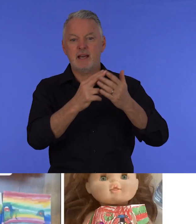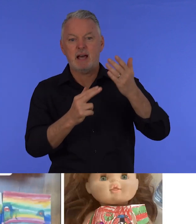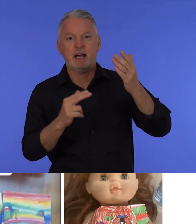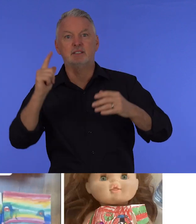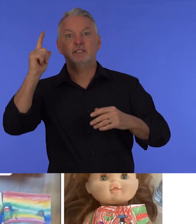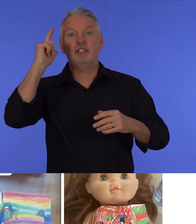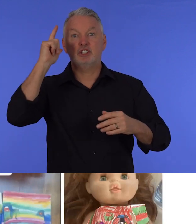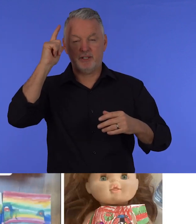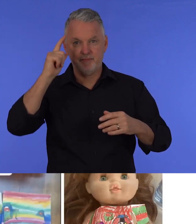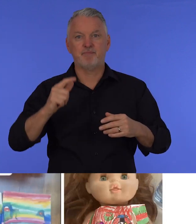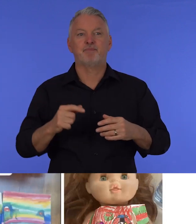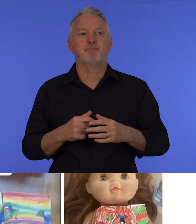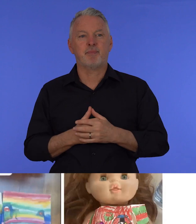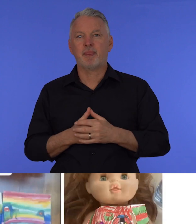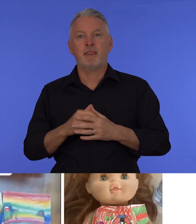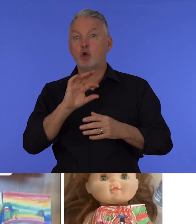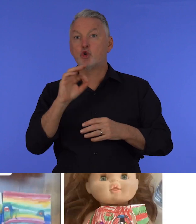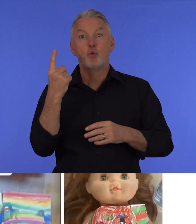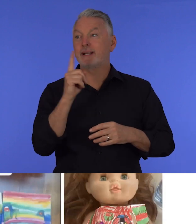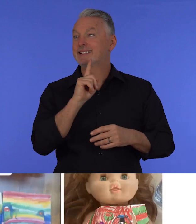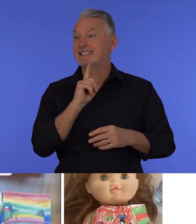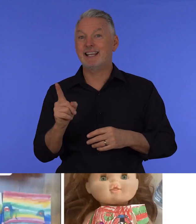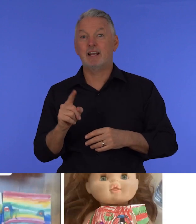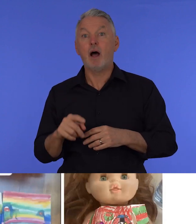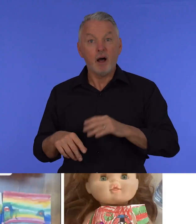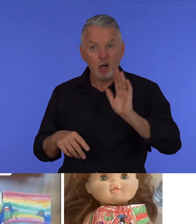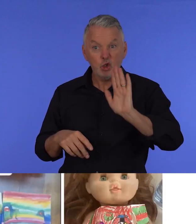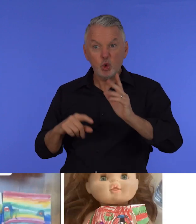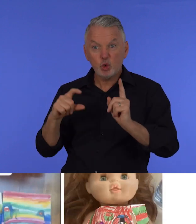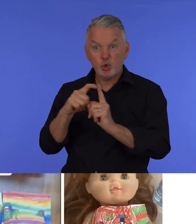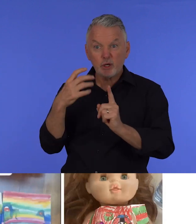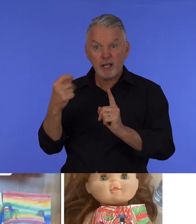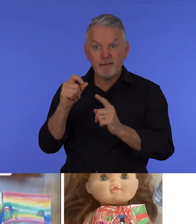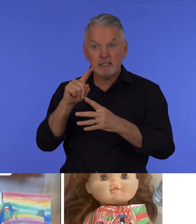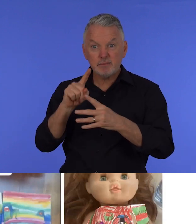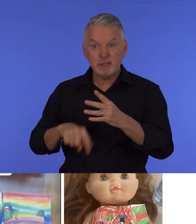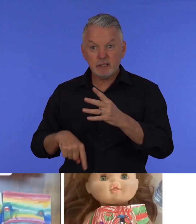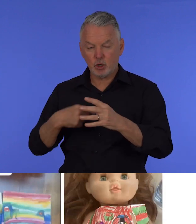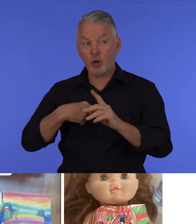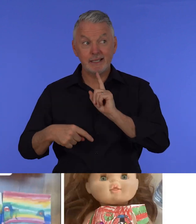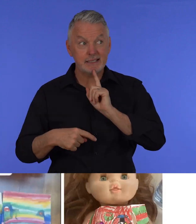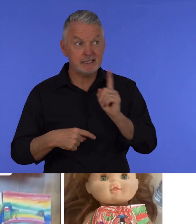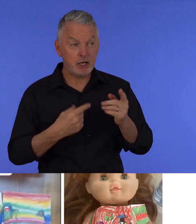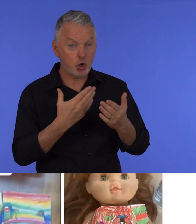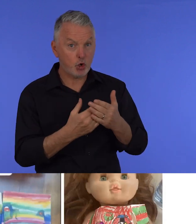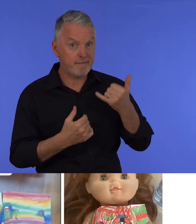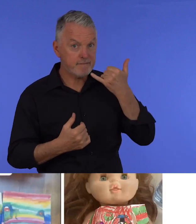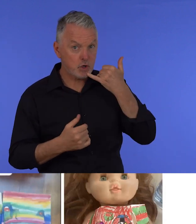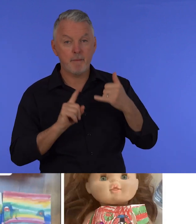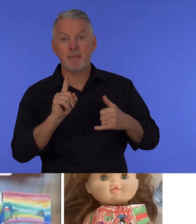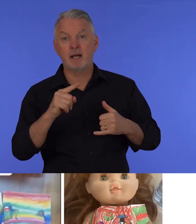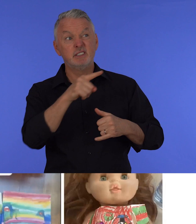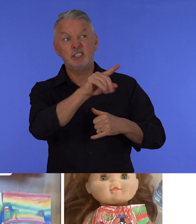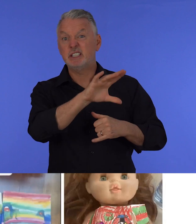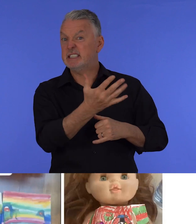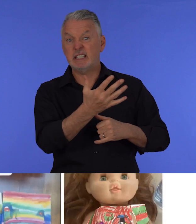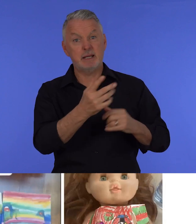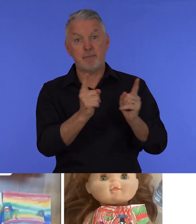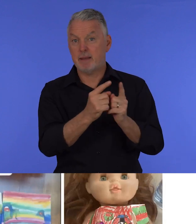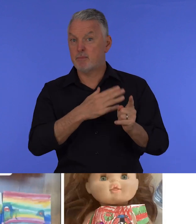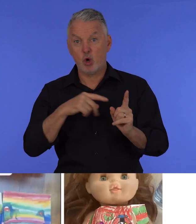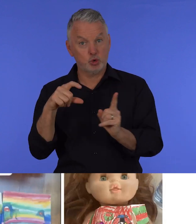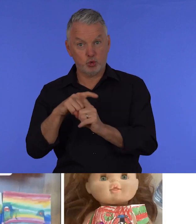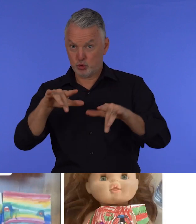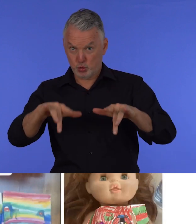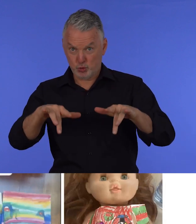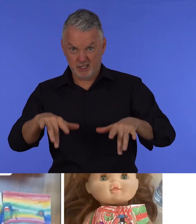for an art teacher, and I actually did have one say, oh, your daughter has a disability, when I mentioned it over